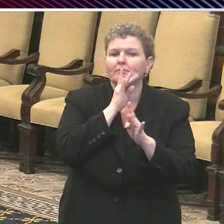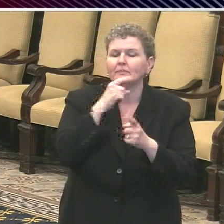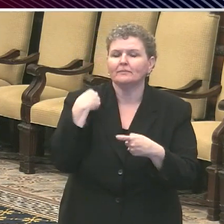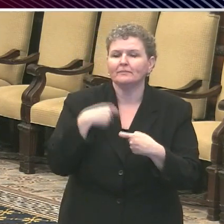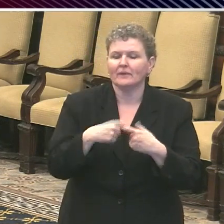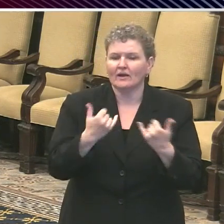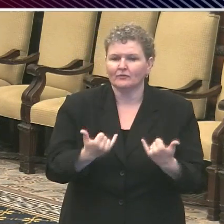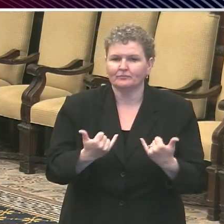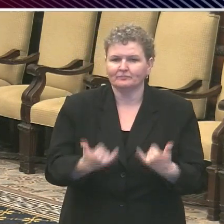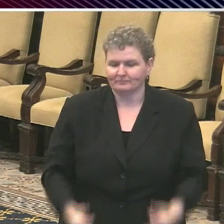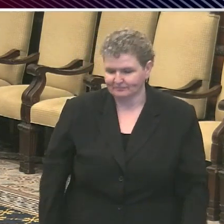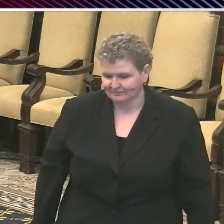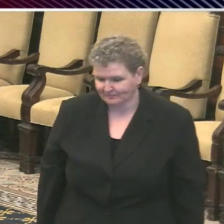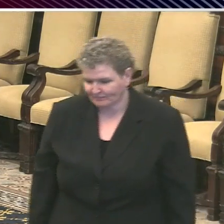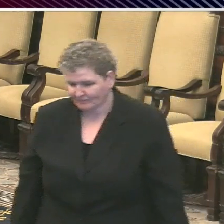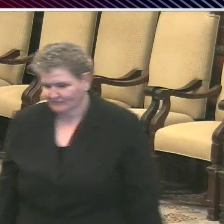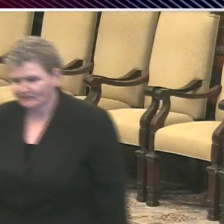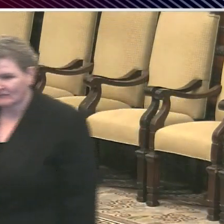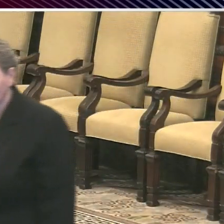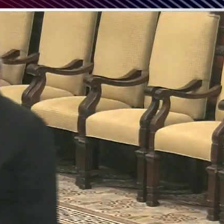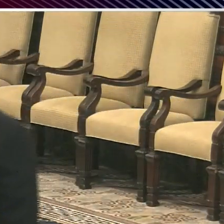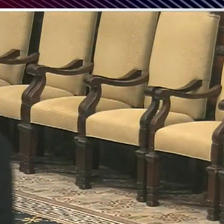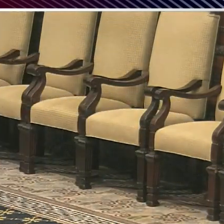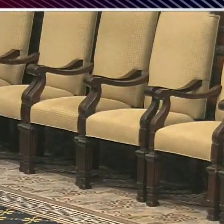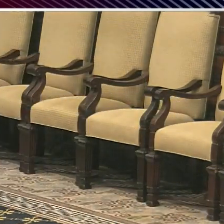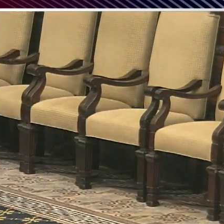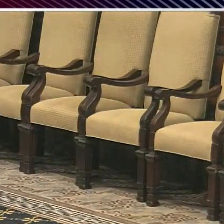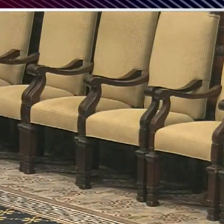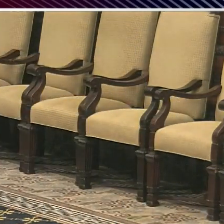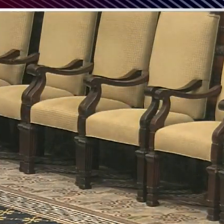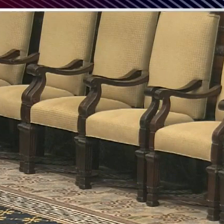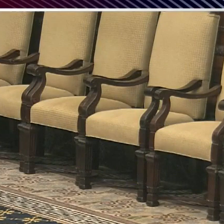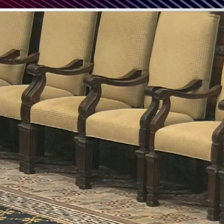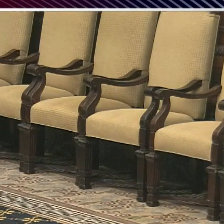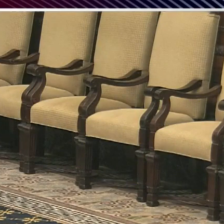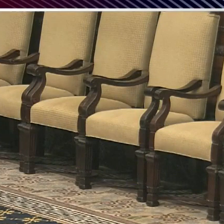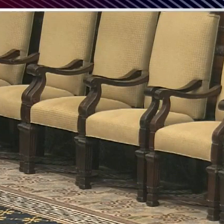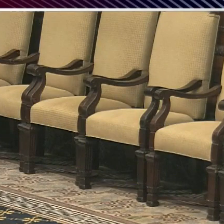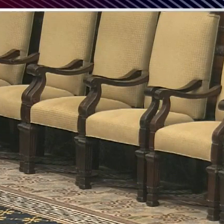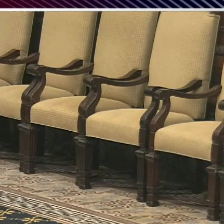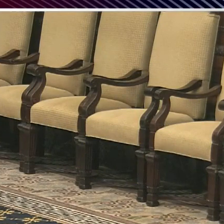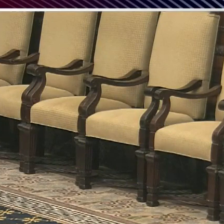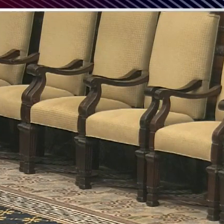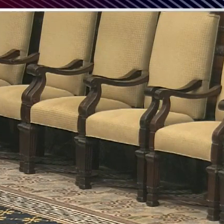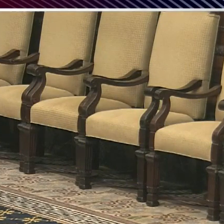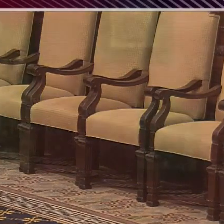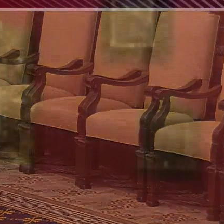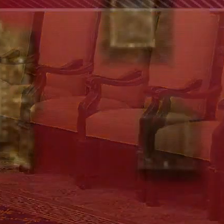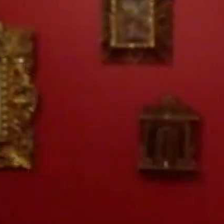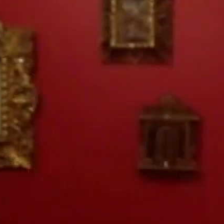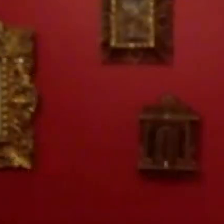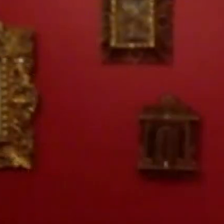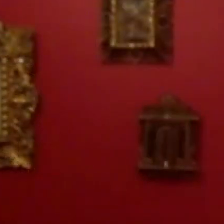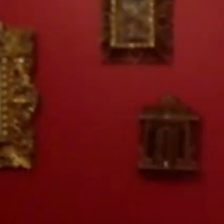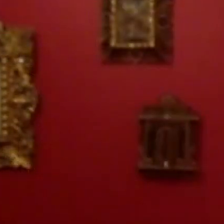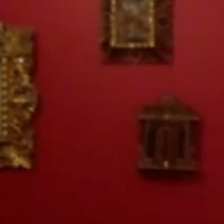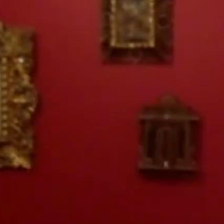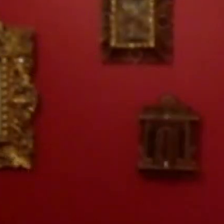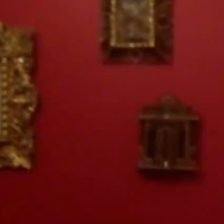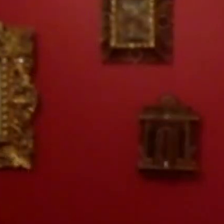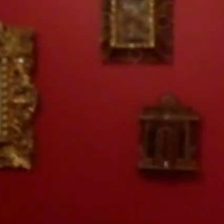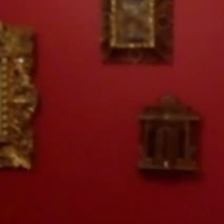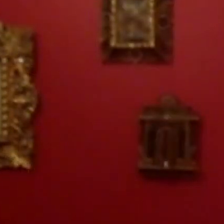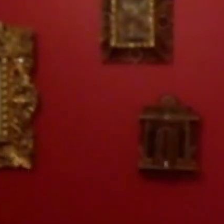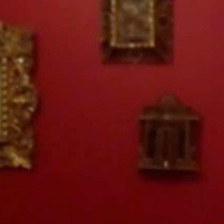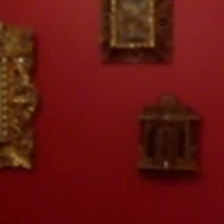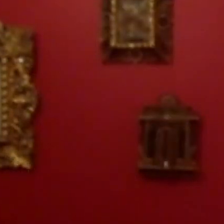language translation of both the mayor and Dr. Farley's remarks. Armando. Mensaje del alcalde Jim Kenney para el miércoles